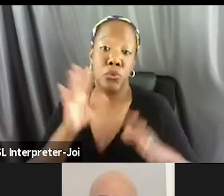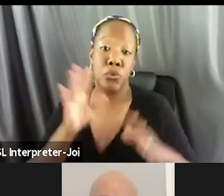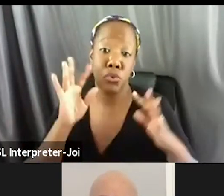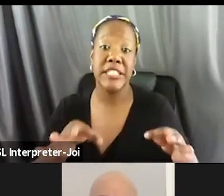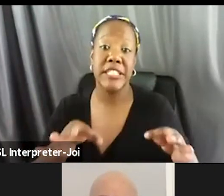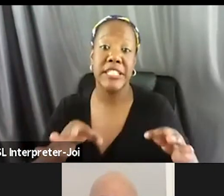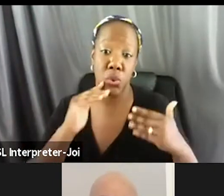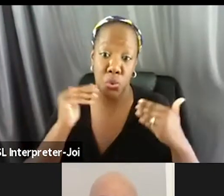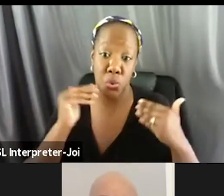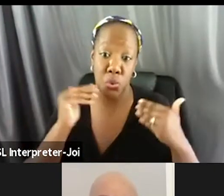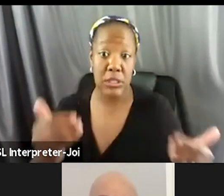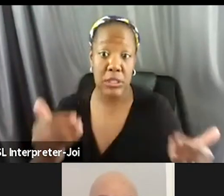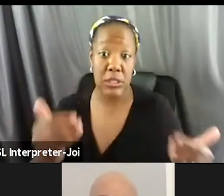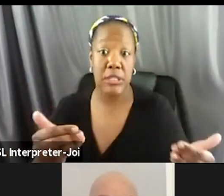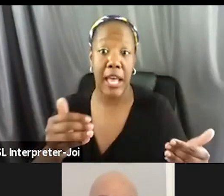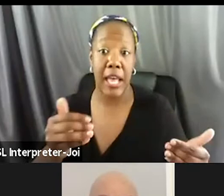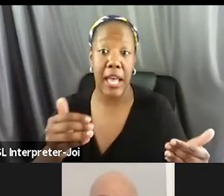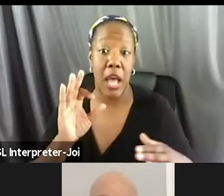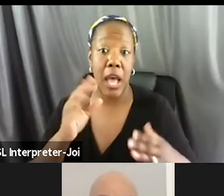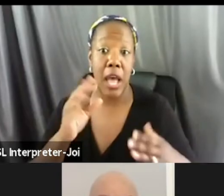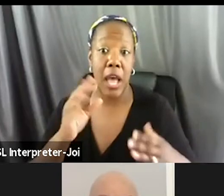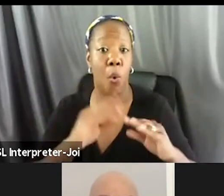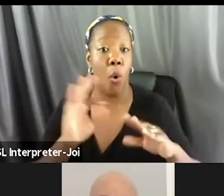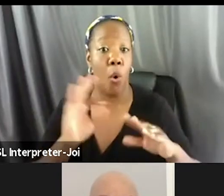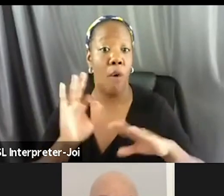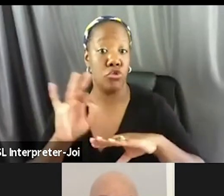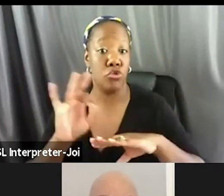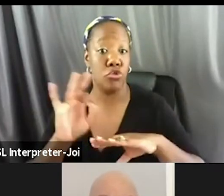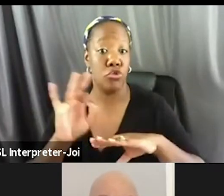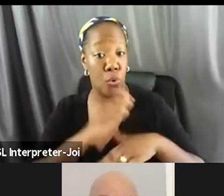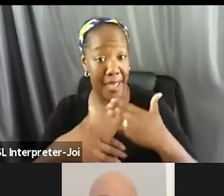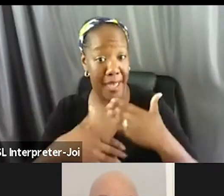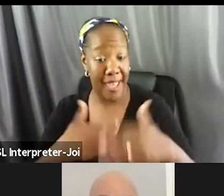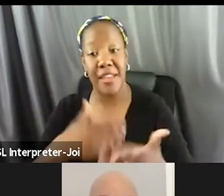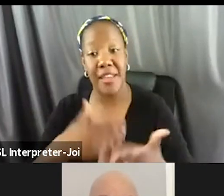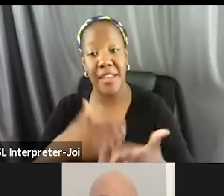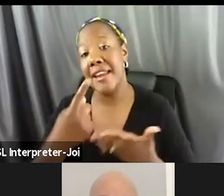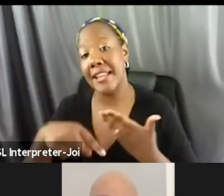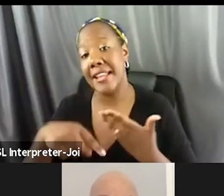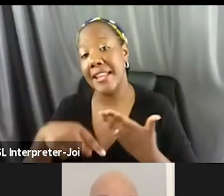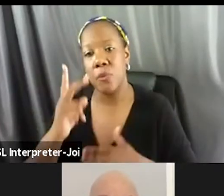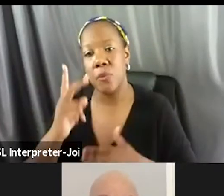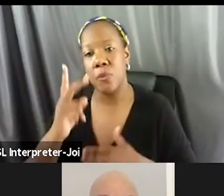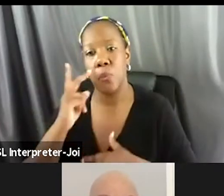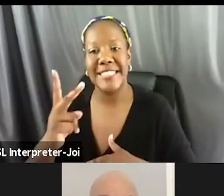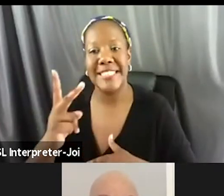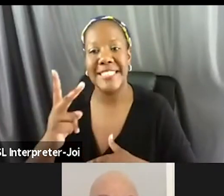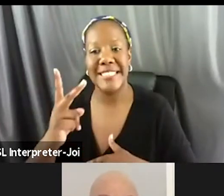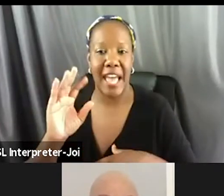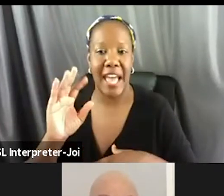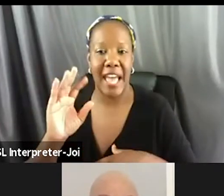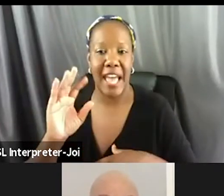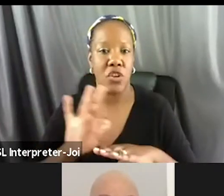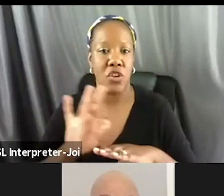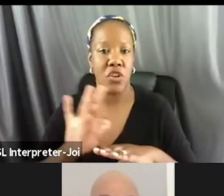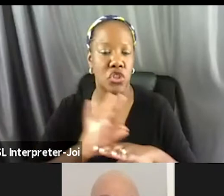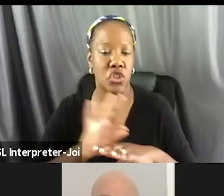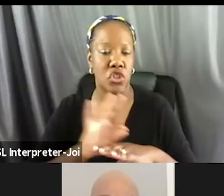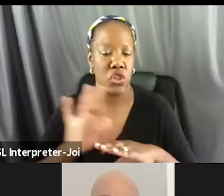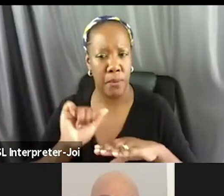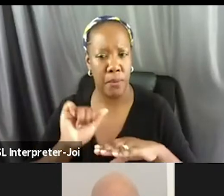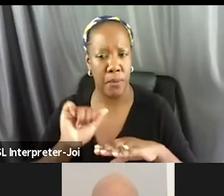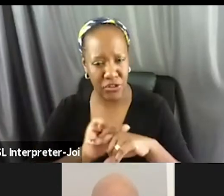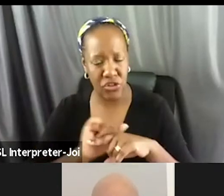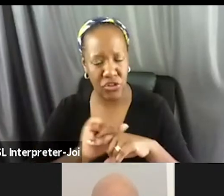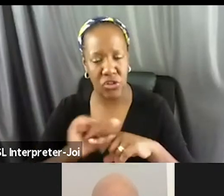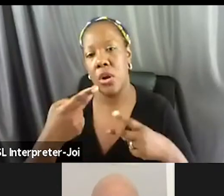to go down a functional path. So actually next month, we're starting to see a functional practitioner and hormone coach.